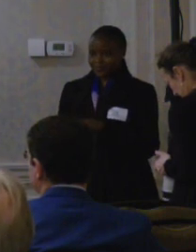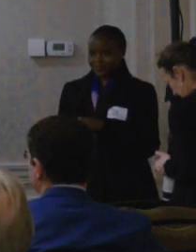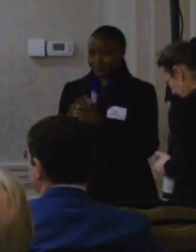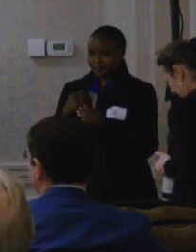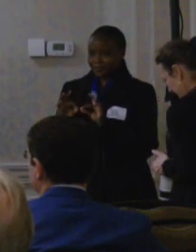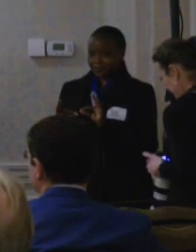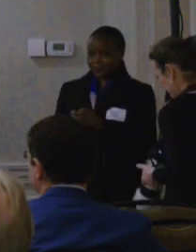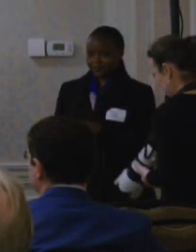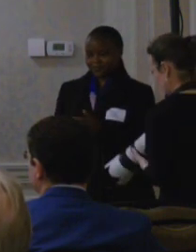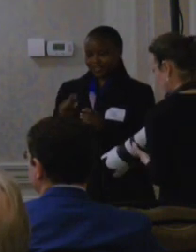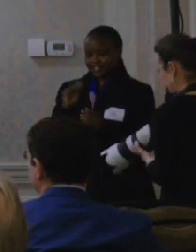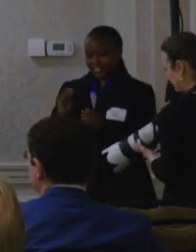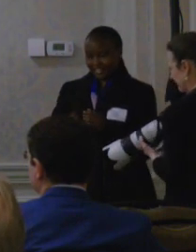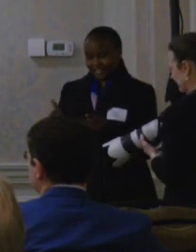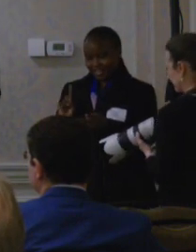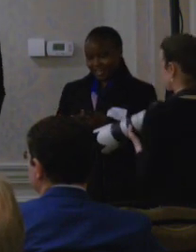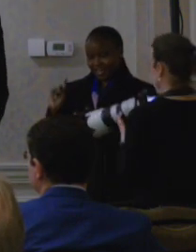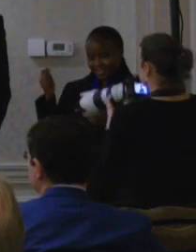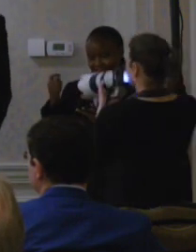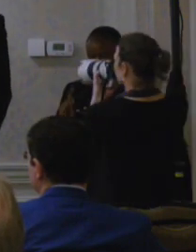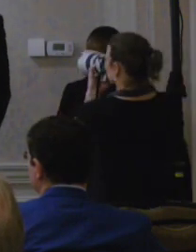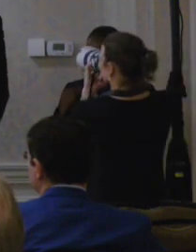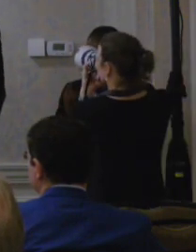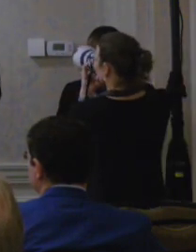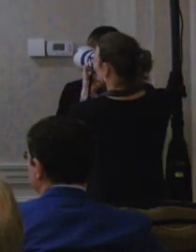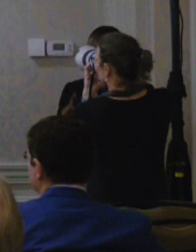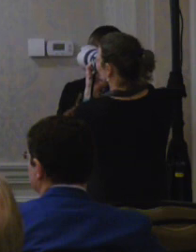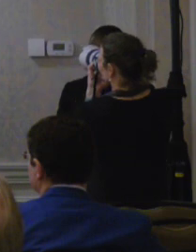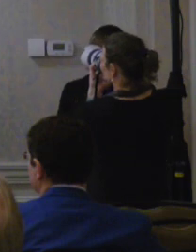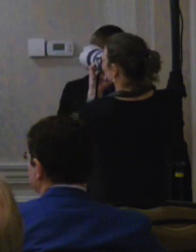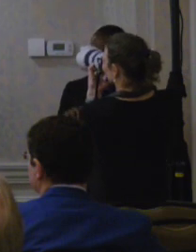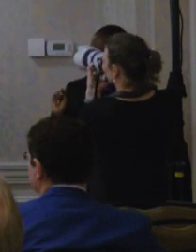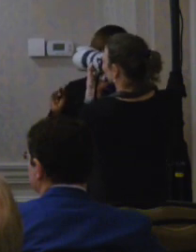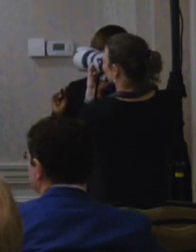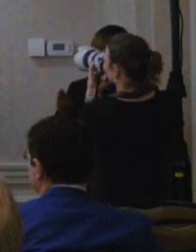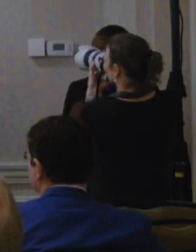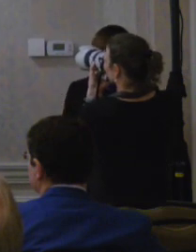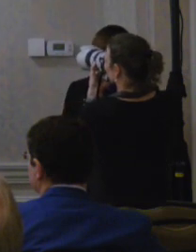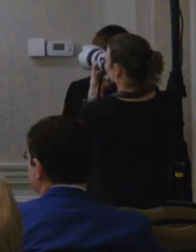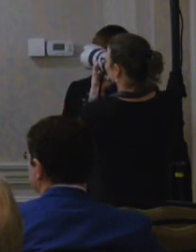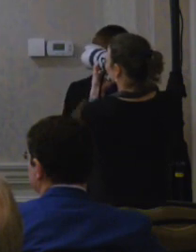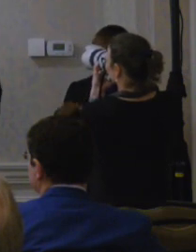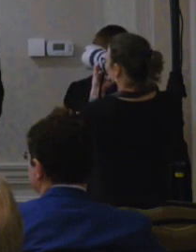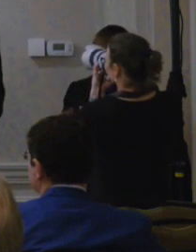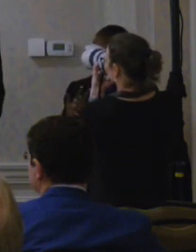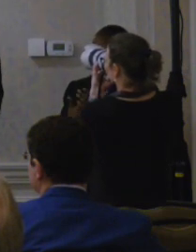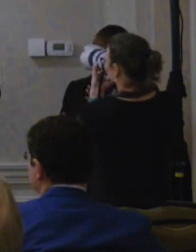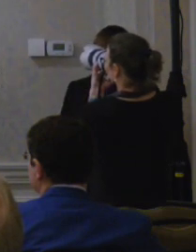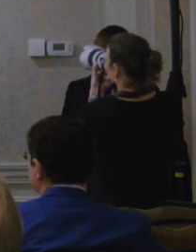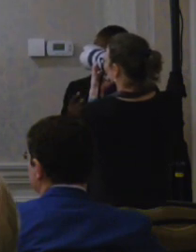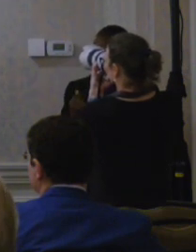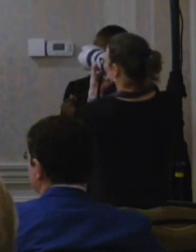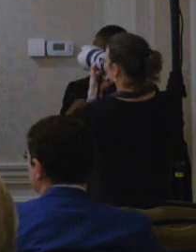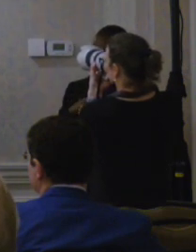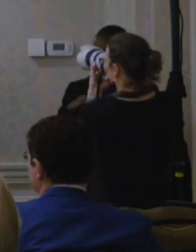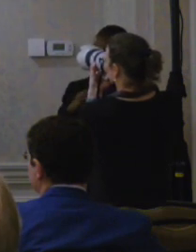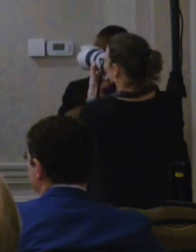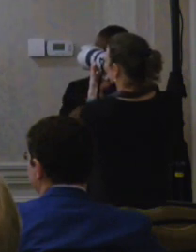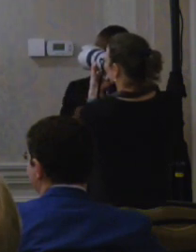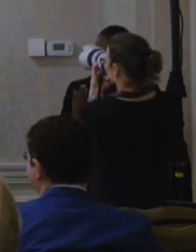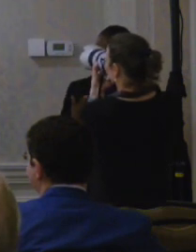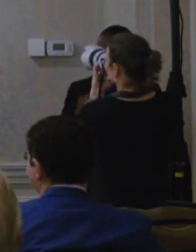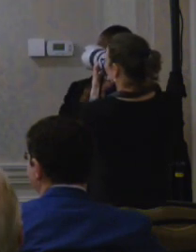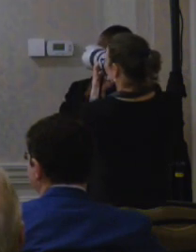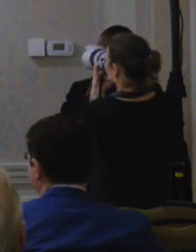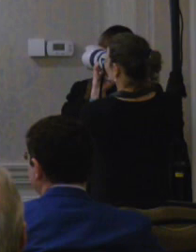Tanzania, Nigeria, Ghana, Kenya. You can continue down the list. There are a few countries here that definitely wouldn't have been